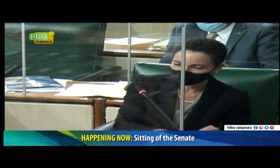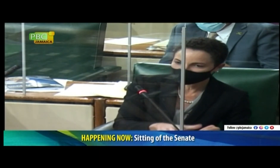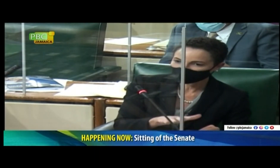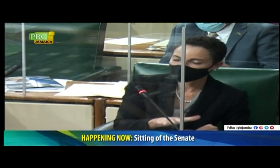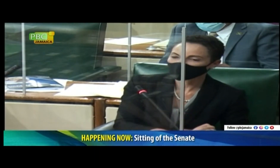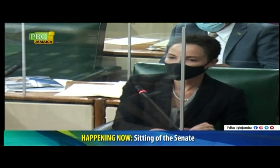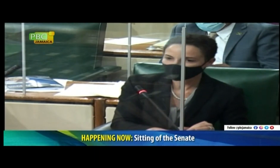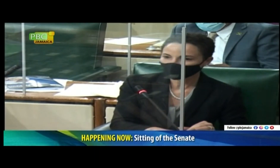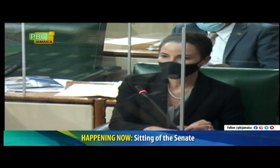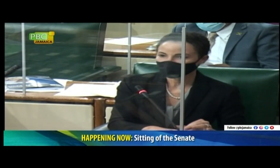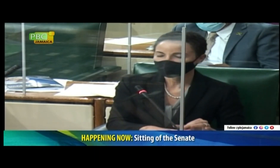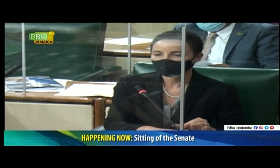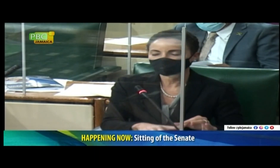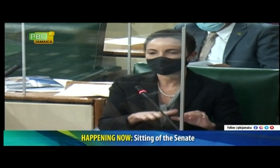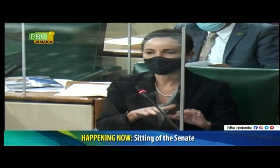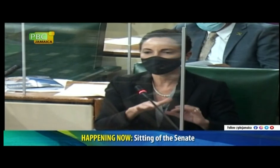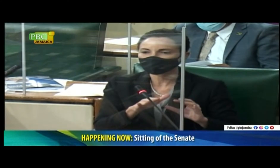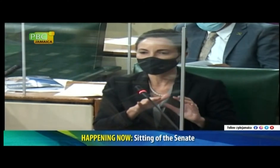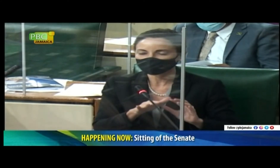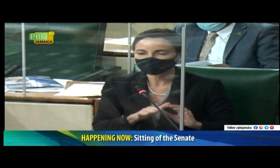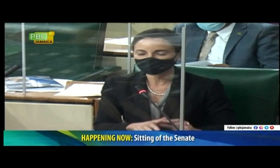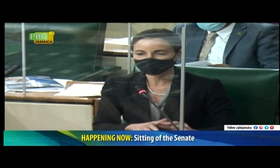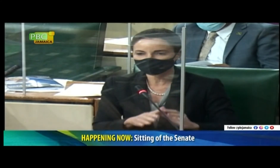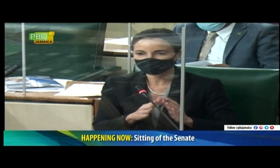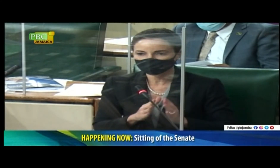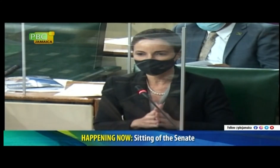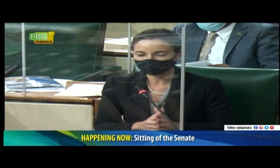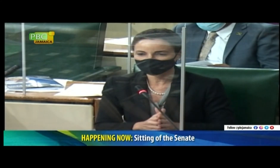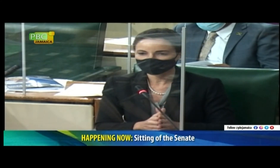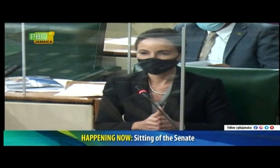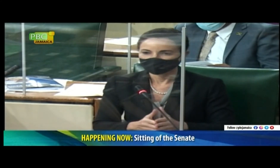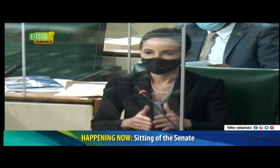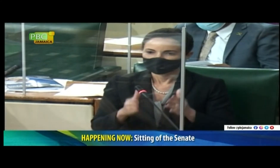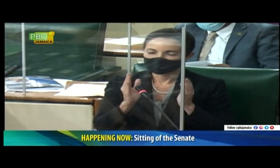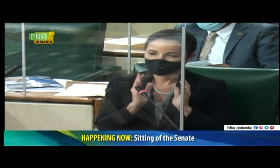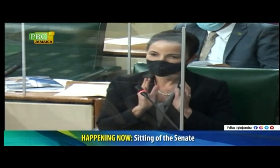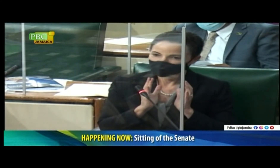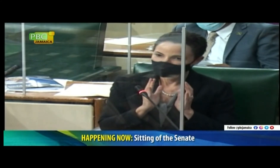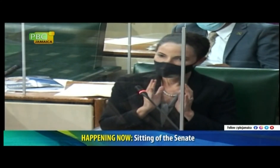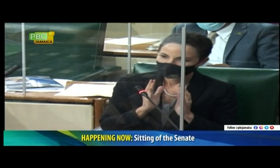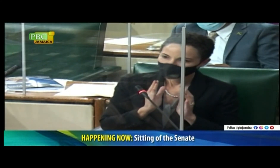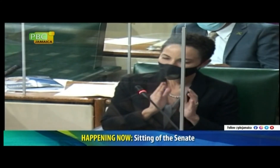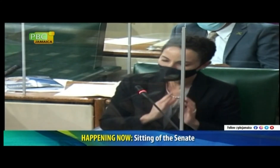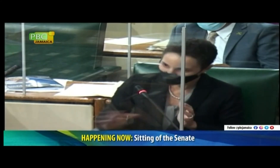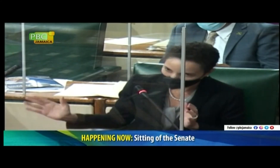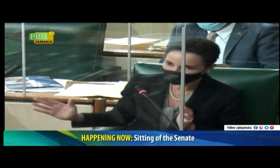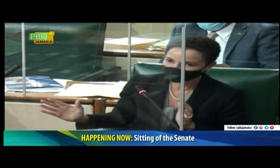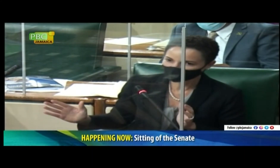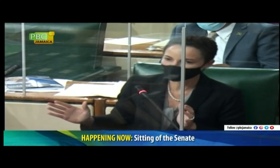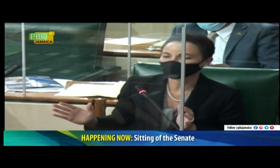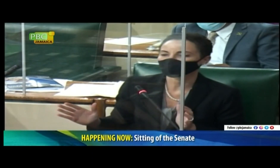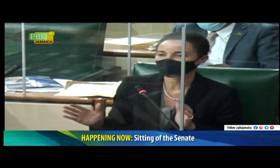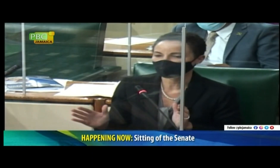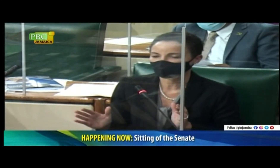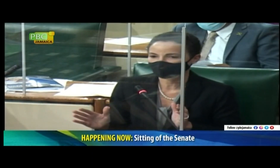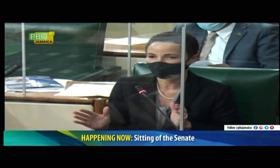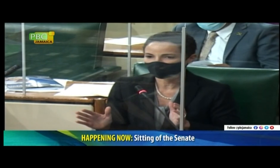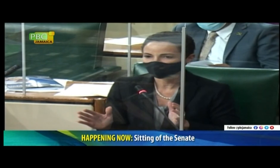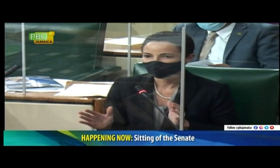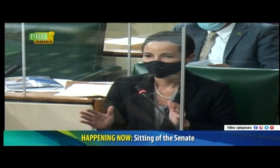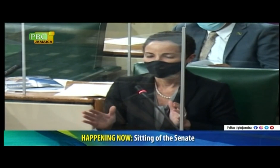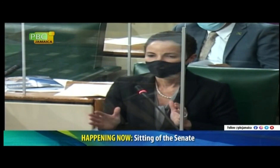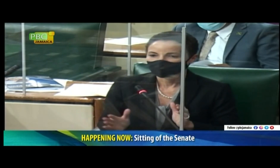right to expand time, and there is no express right to prohibit the expansion of